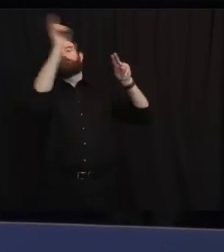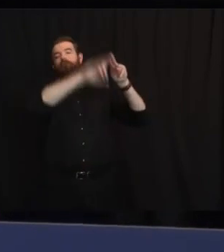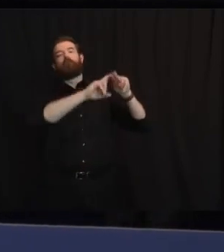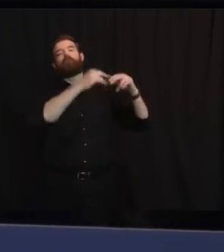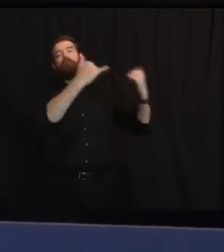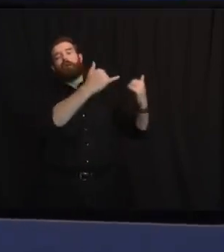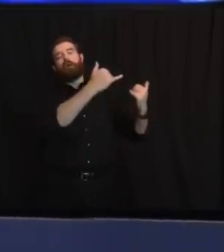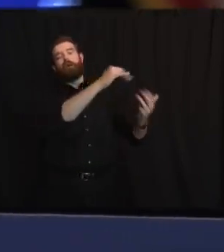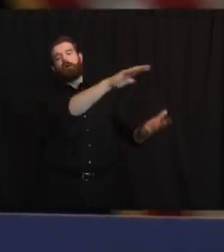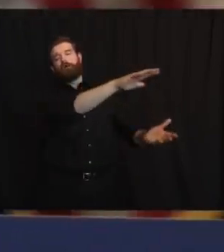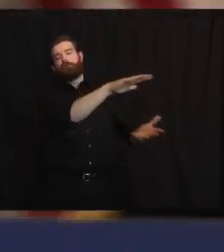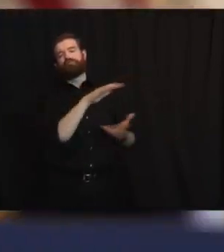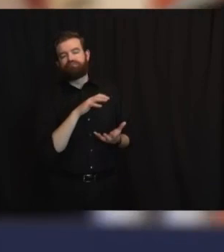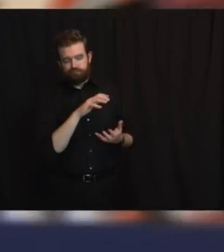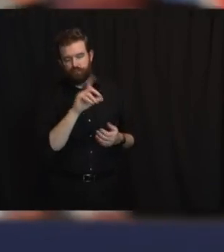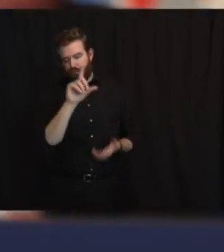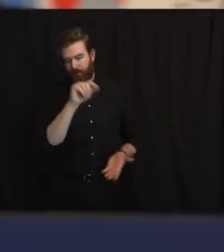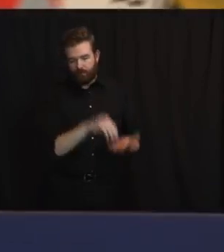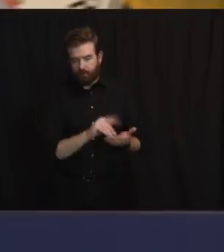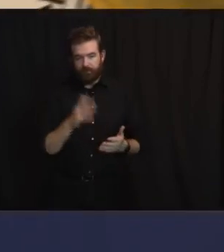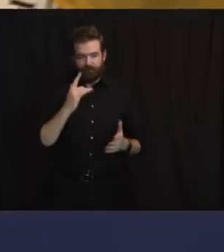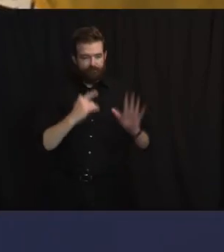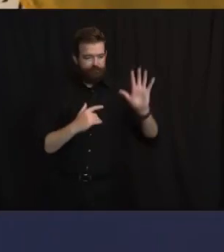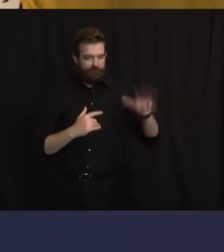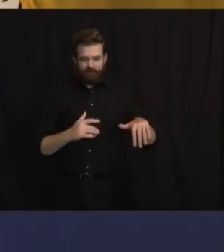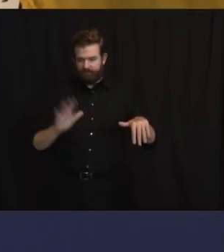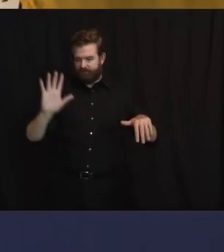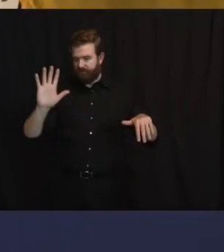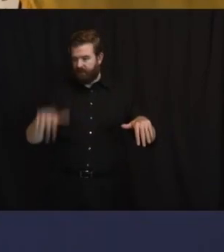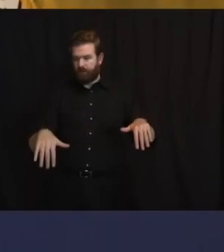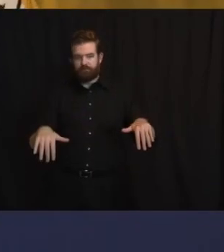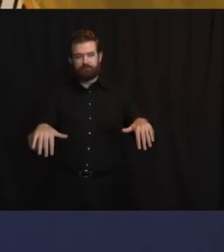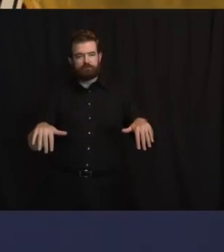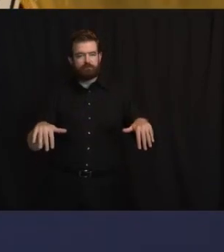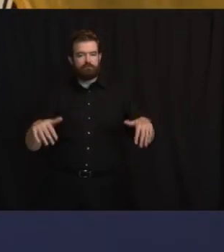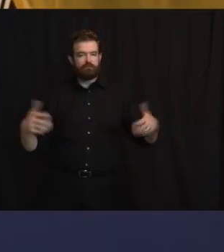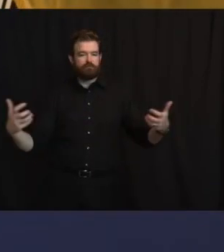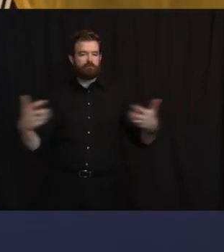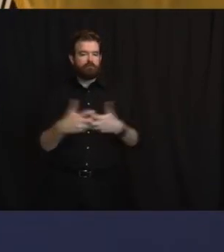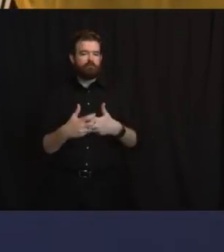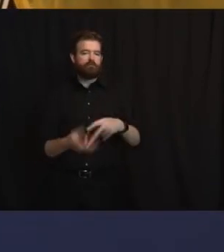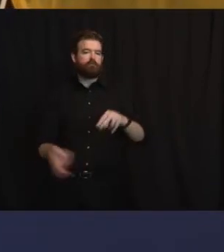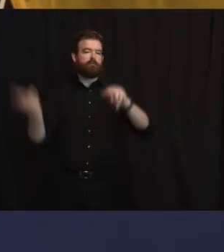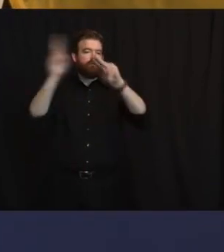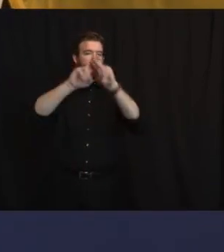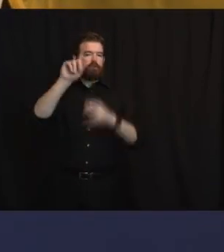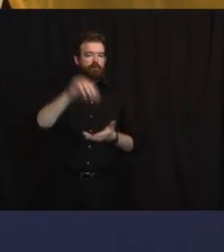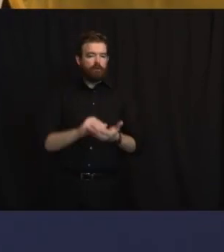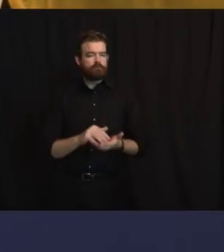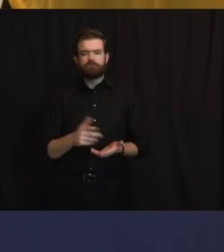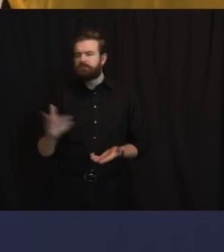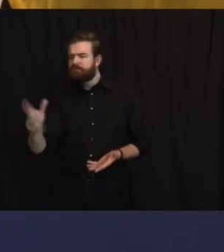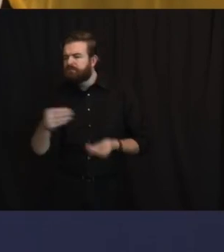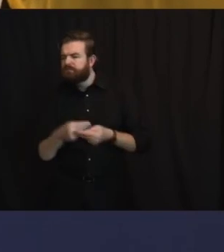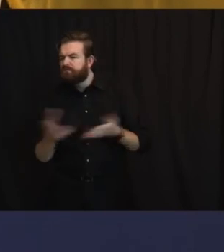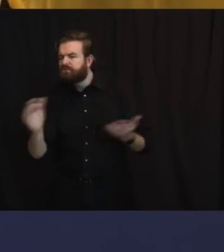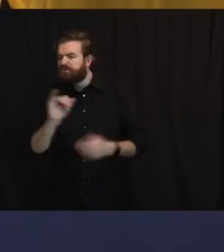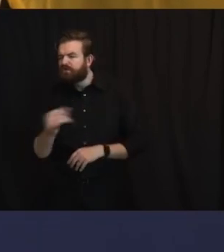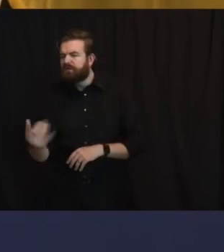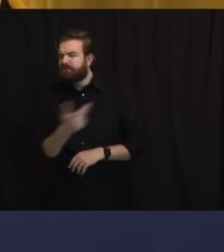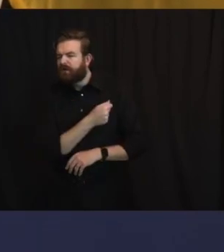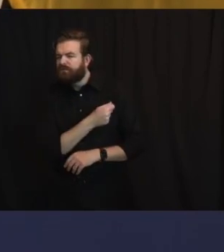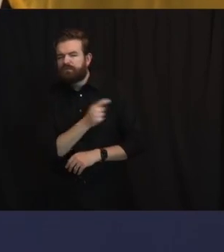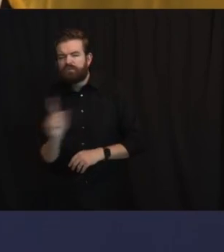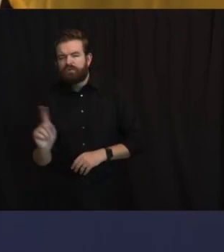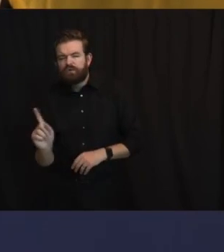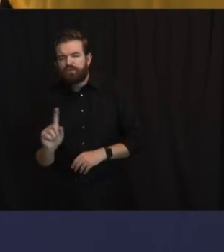the places we're going to go with it are going to be, not in every case, but a lot of it defined by